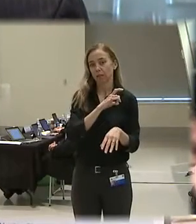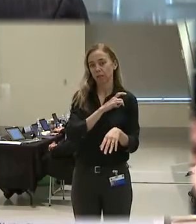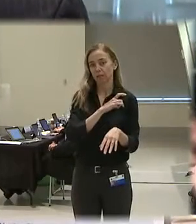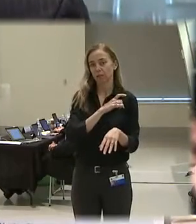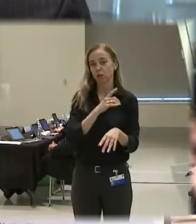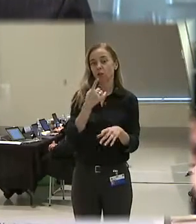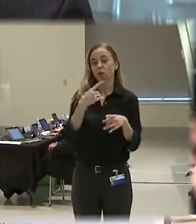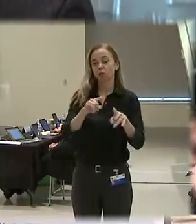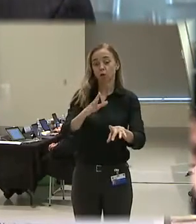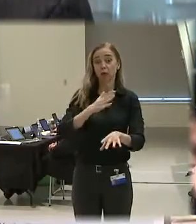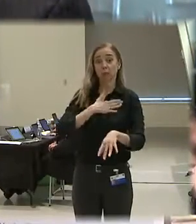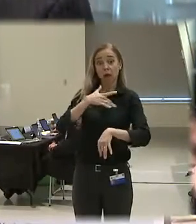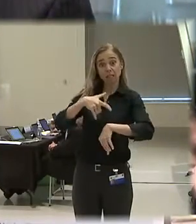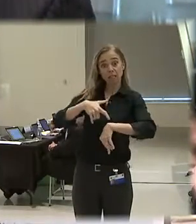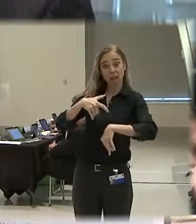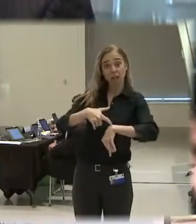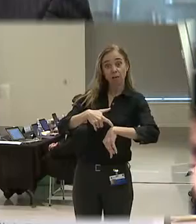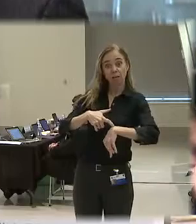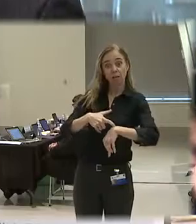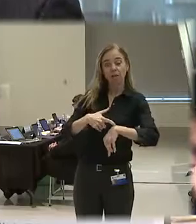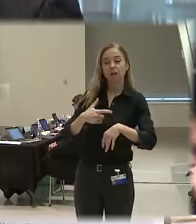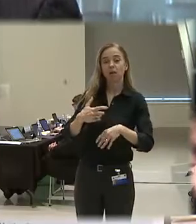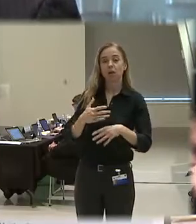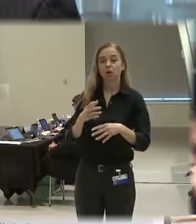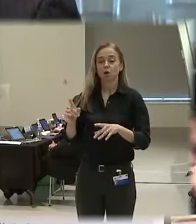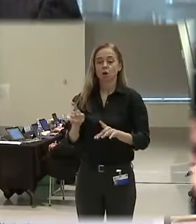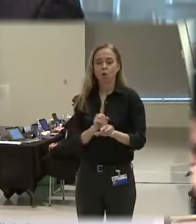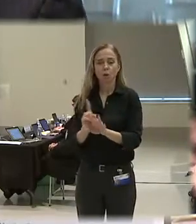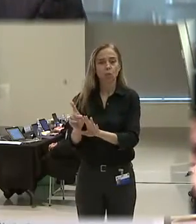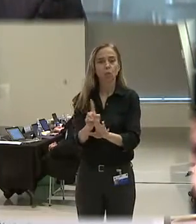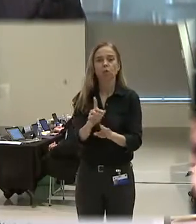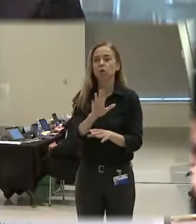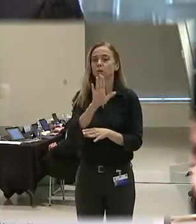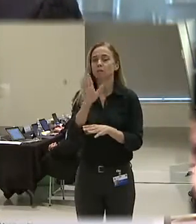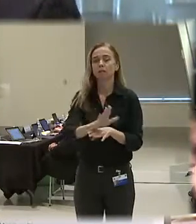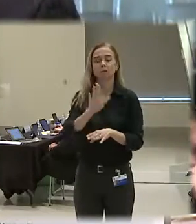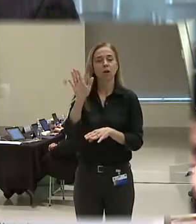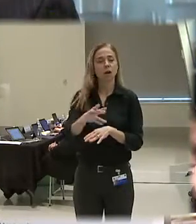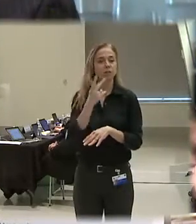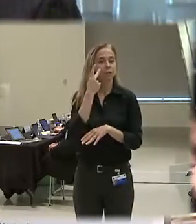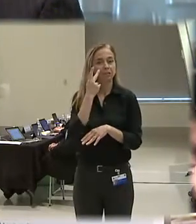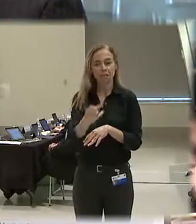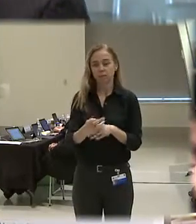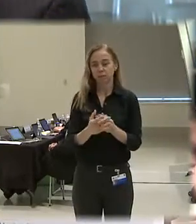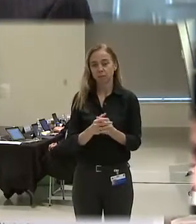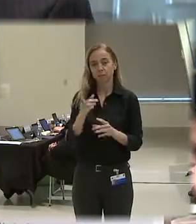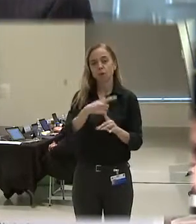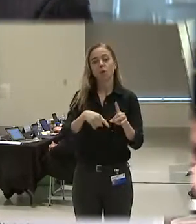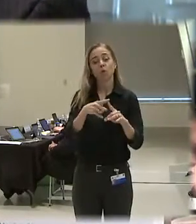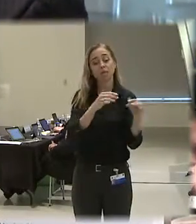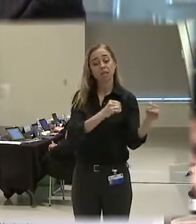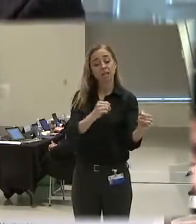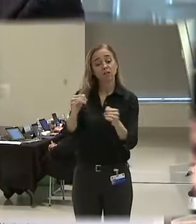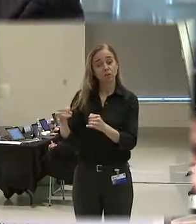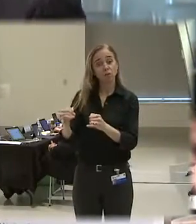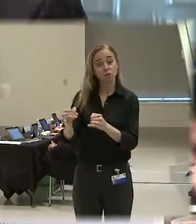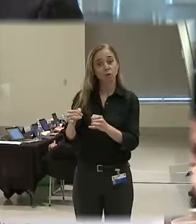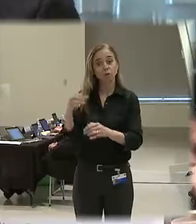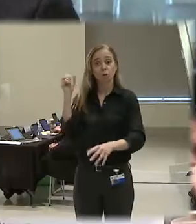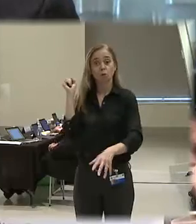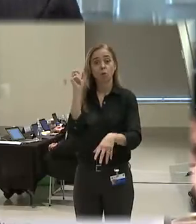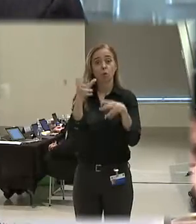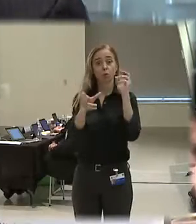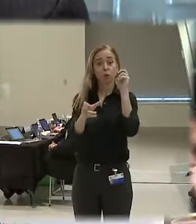my tenure wholesale wade into a crowd. You will never ever see that. When individuals would throw rocks